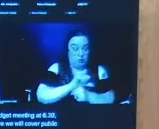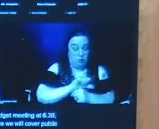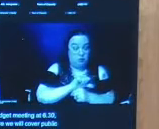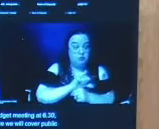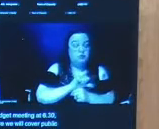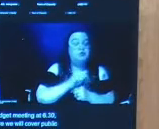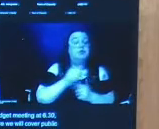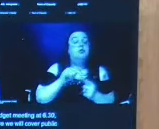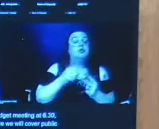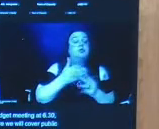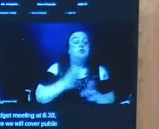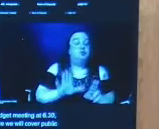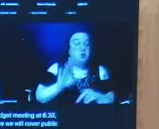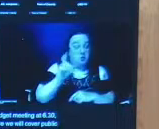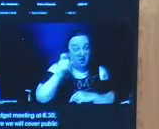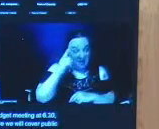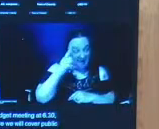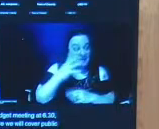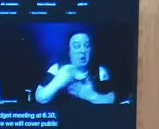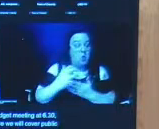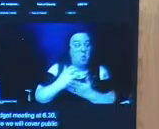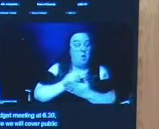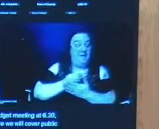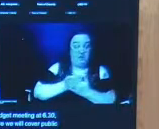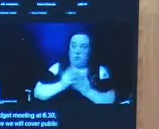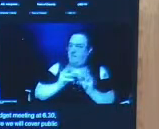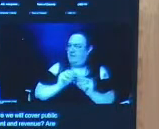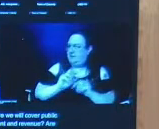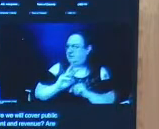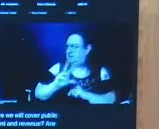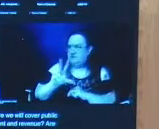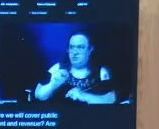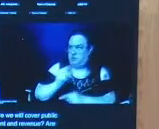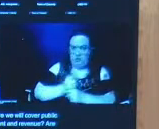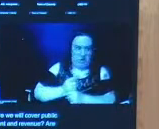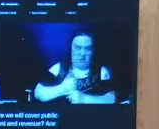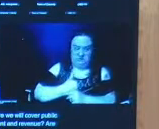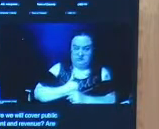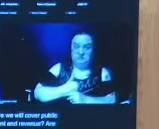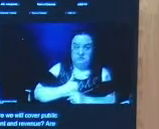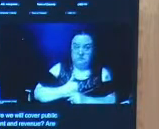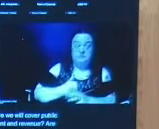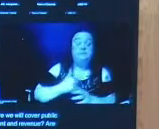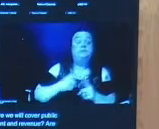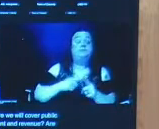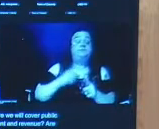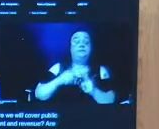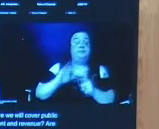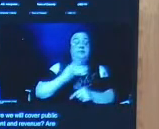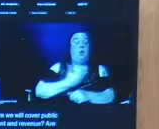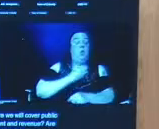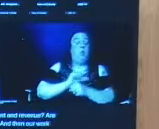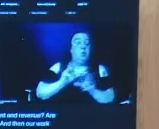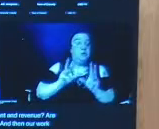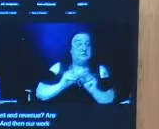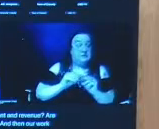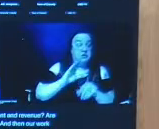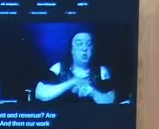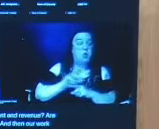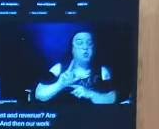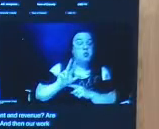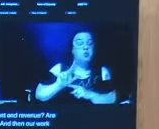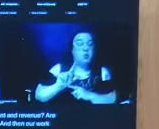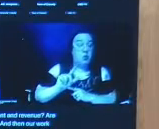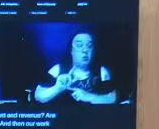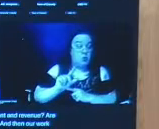general government, and revenue. Are we meeting at 6:30, correct? And then our work session is on the